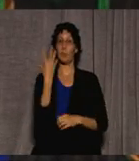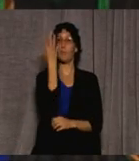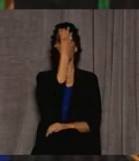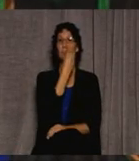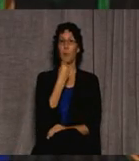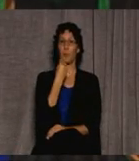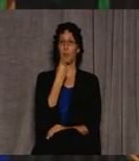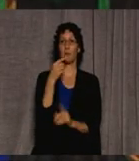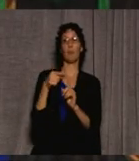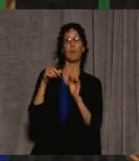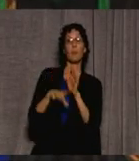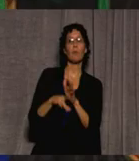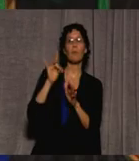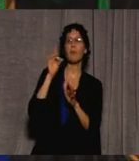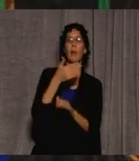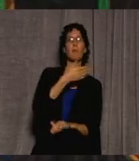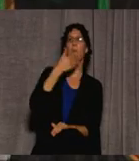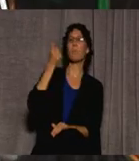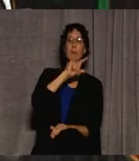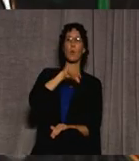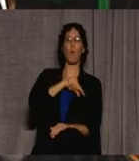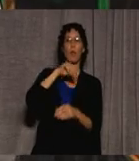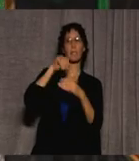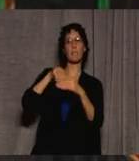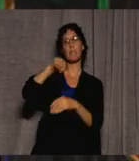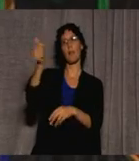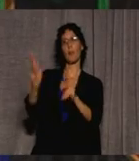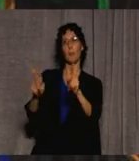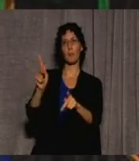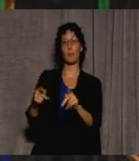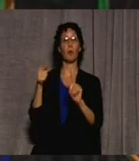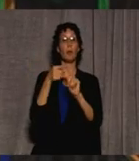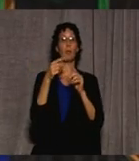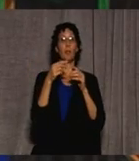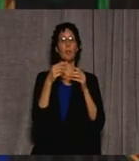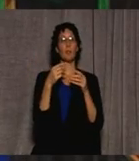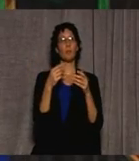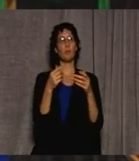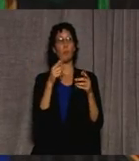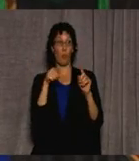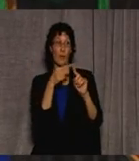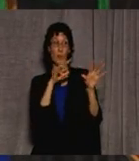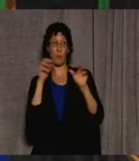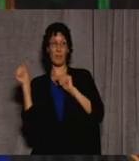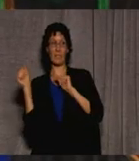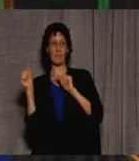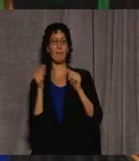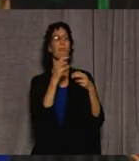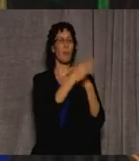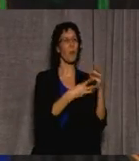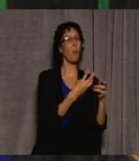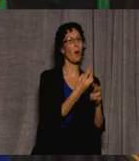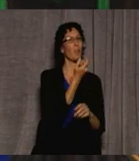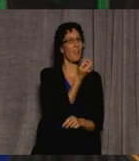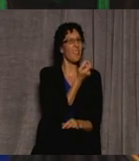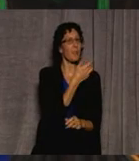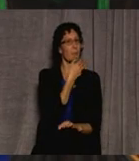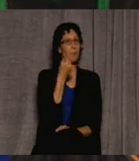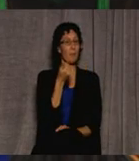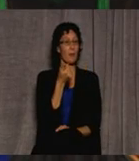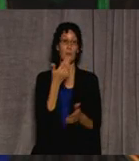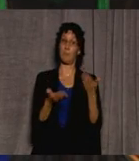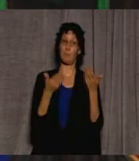the best in others, to leave the world a bit better, whether by a healthy